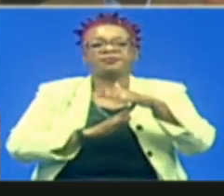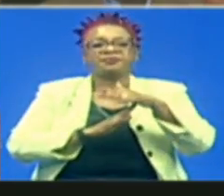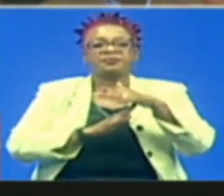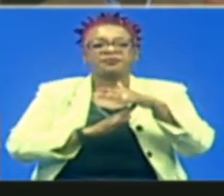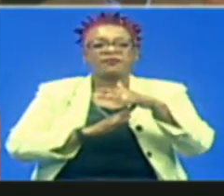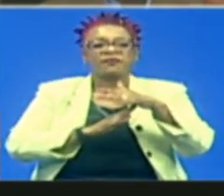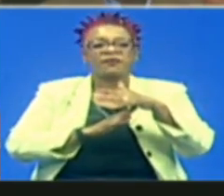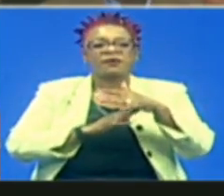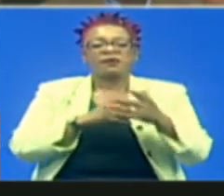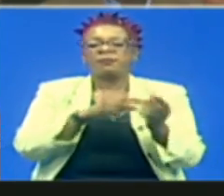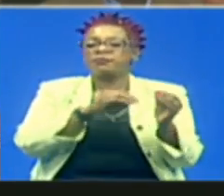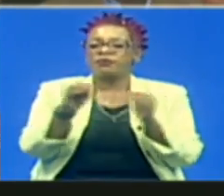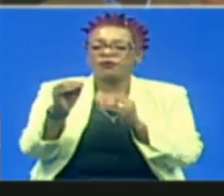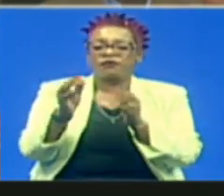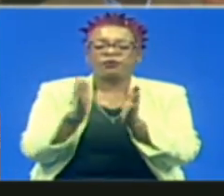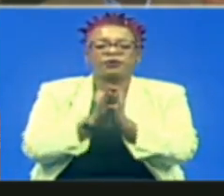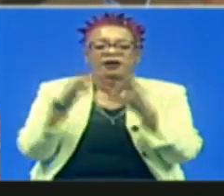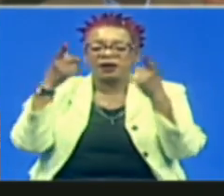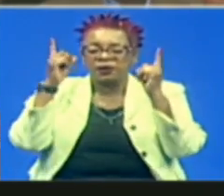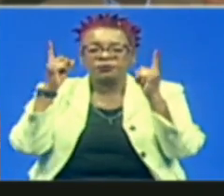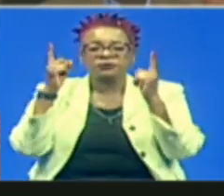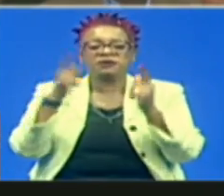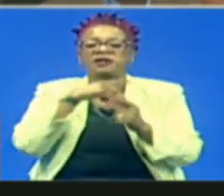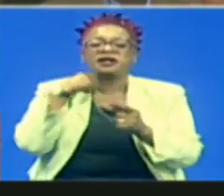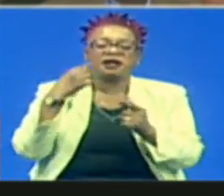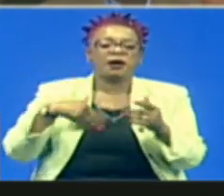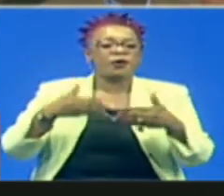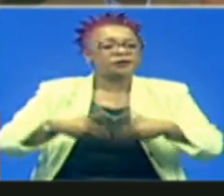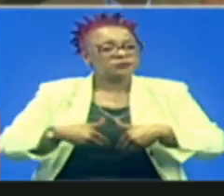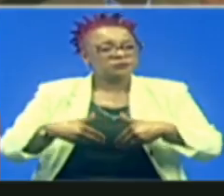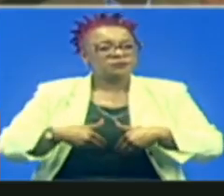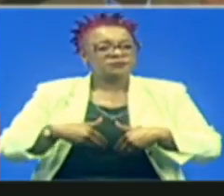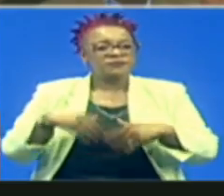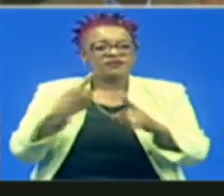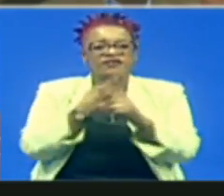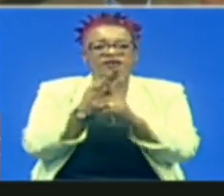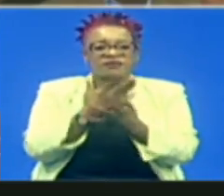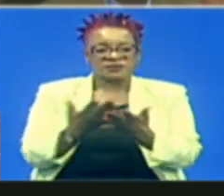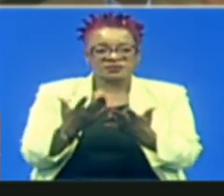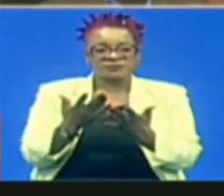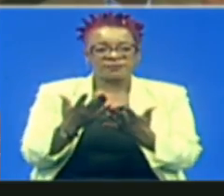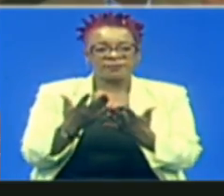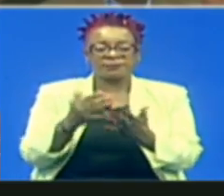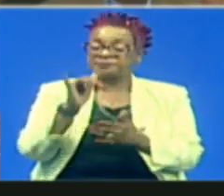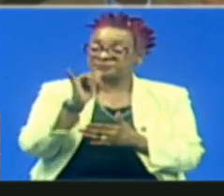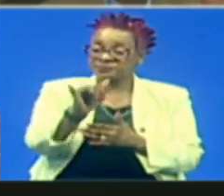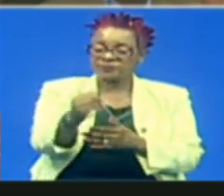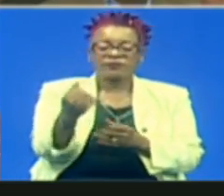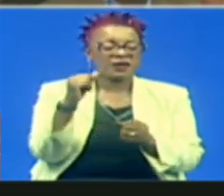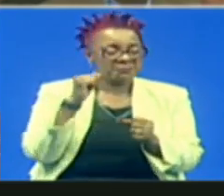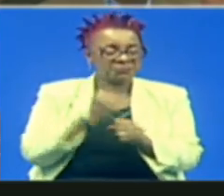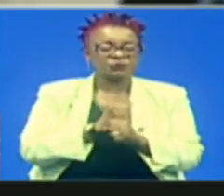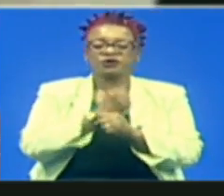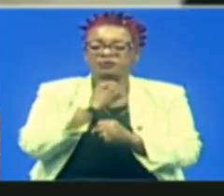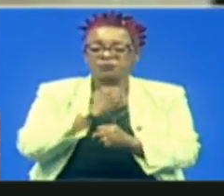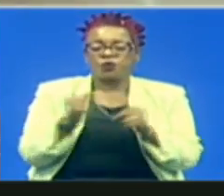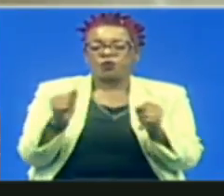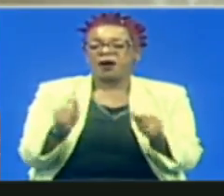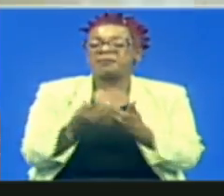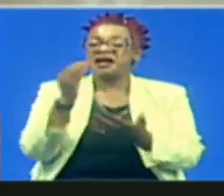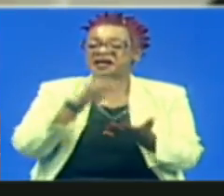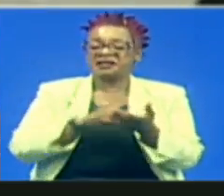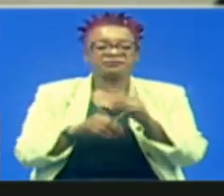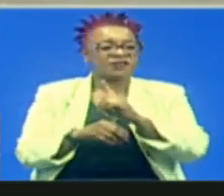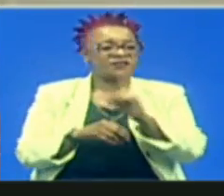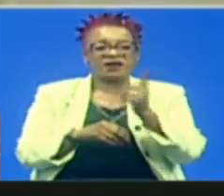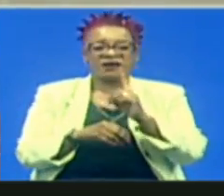kupeleka ng'ombe hapa, kuhangaisha watu, kuua vijana wetu na mambo kama hayo. Haitawezekana na haitakuwa tena. They will also